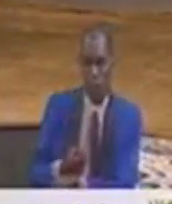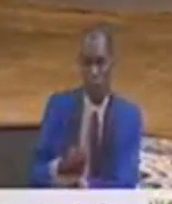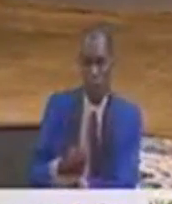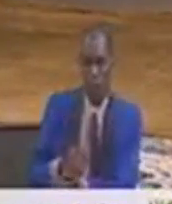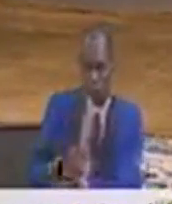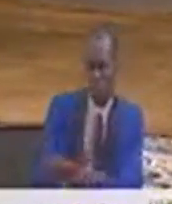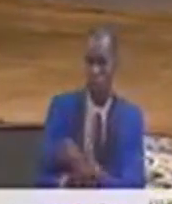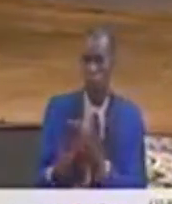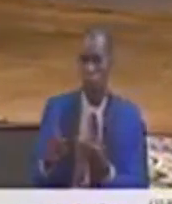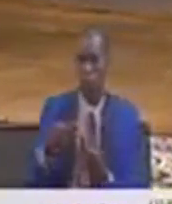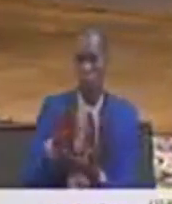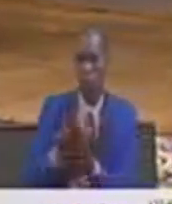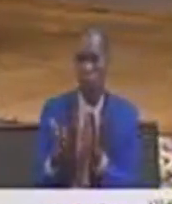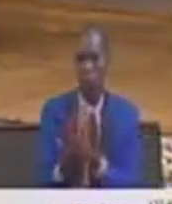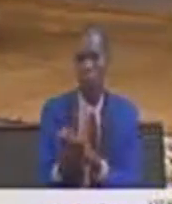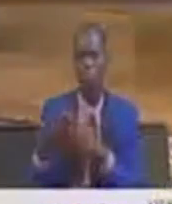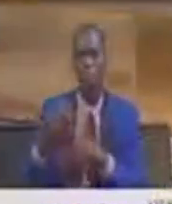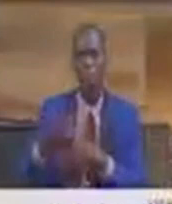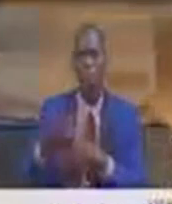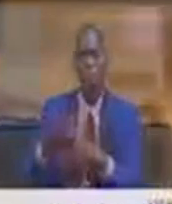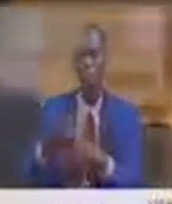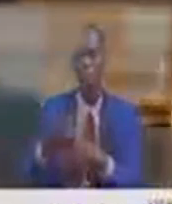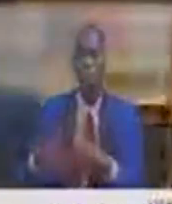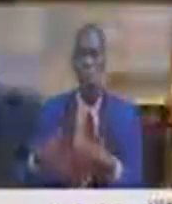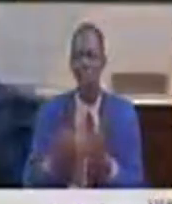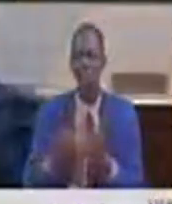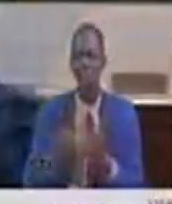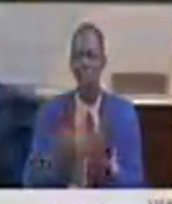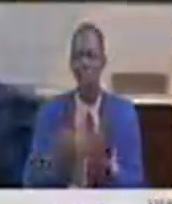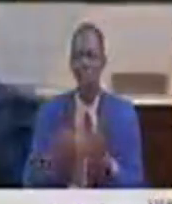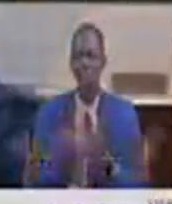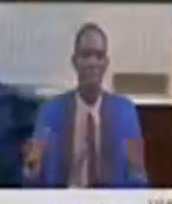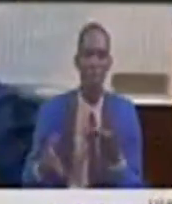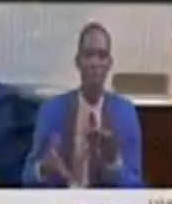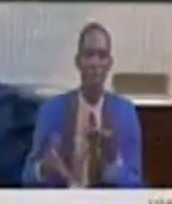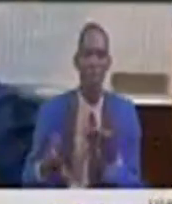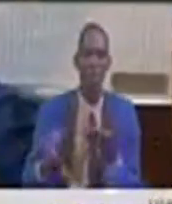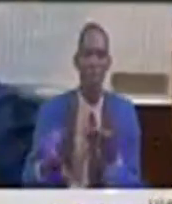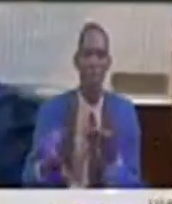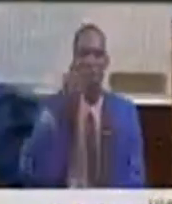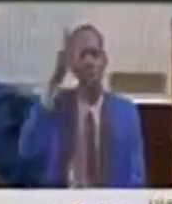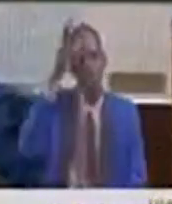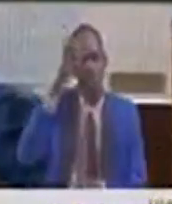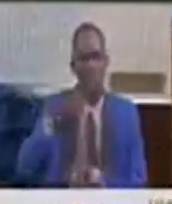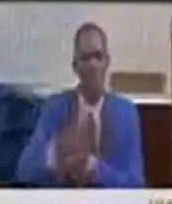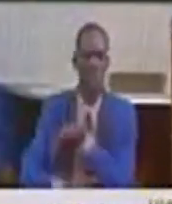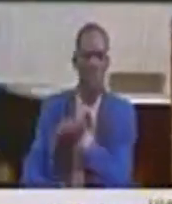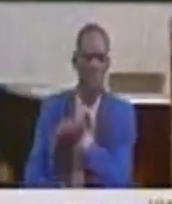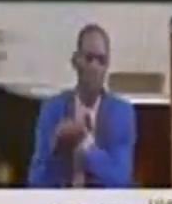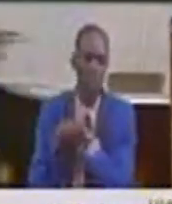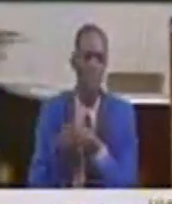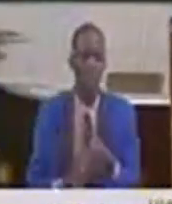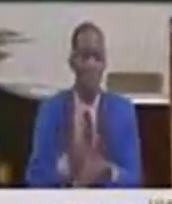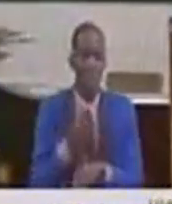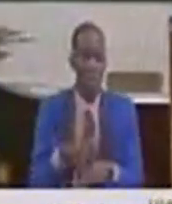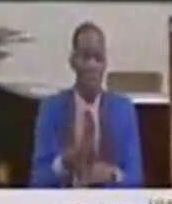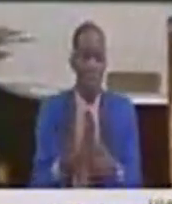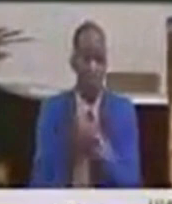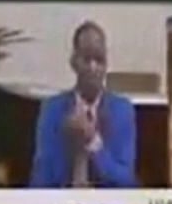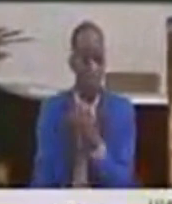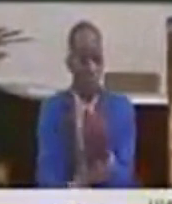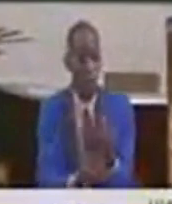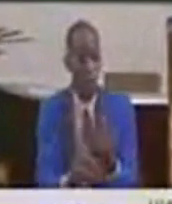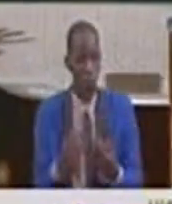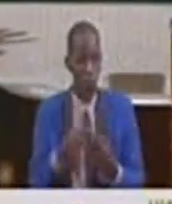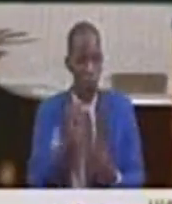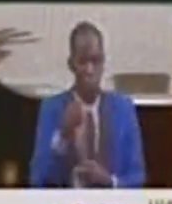Very clear, it's the devil that tempts. Whenever you have any temptation, it's the